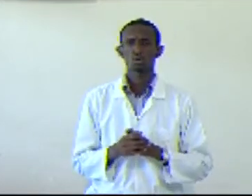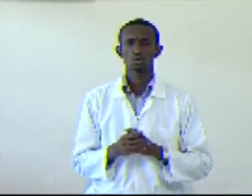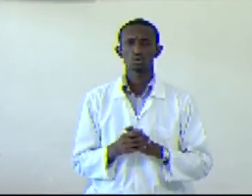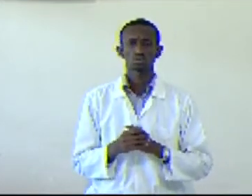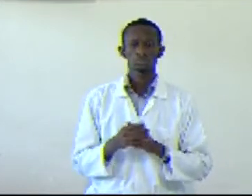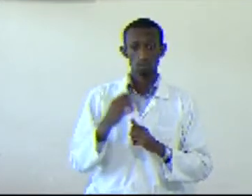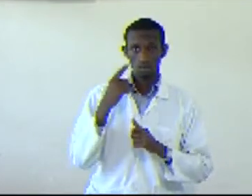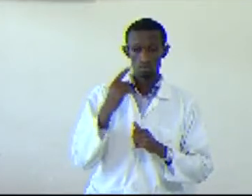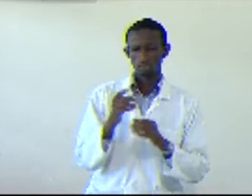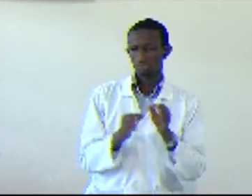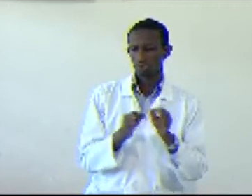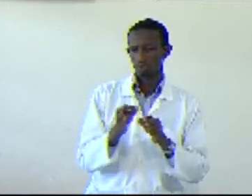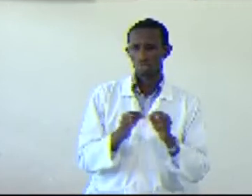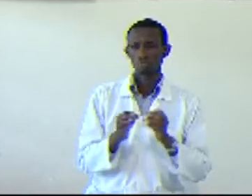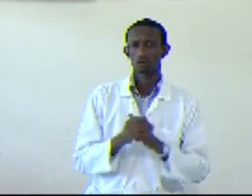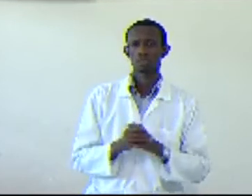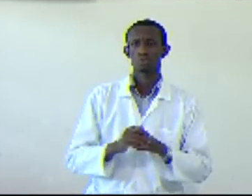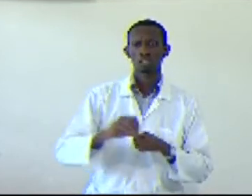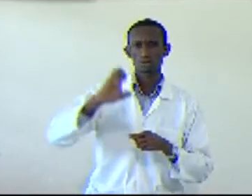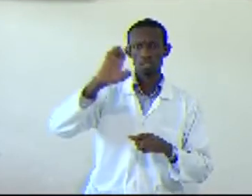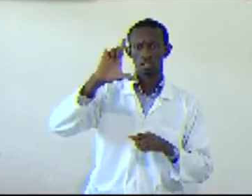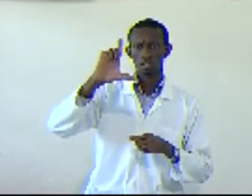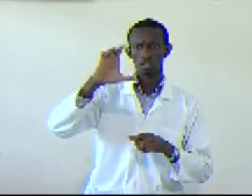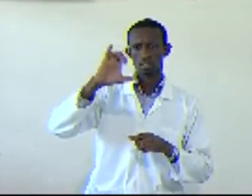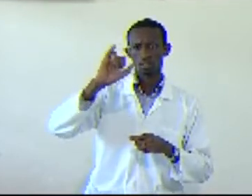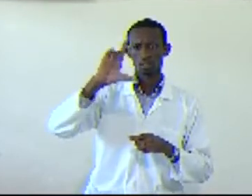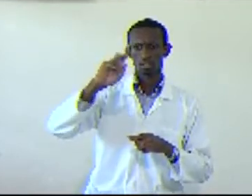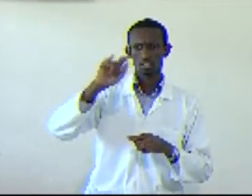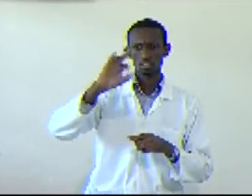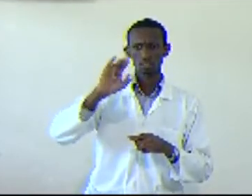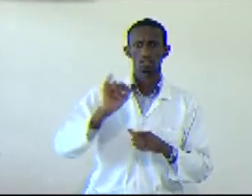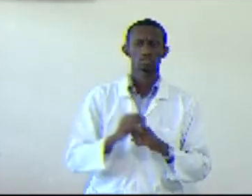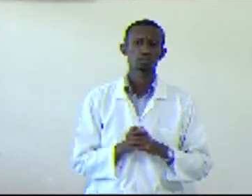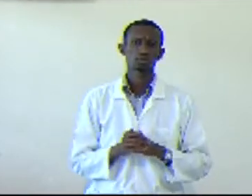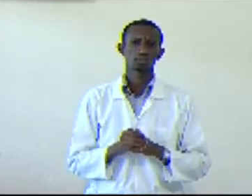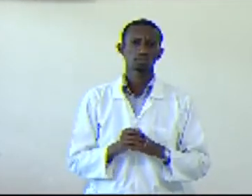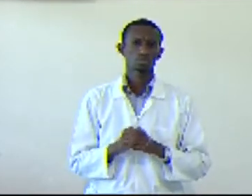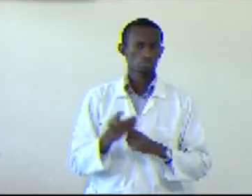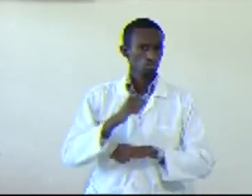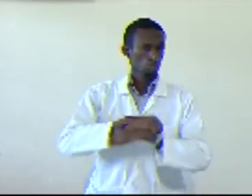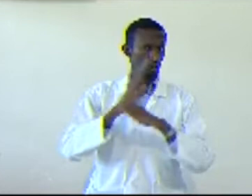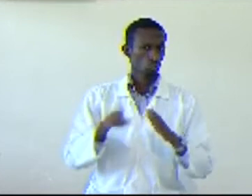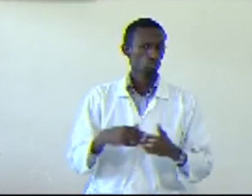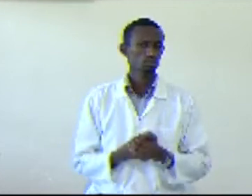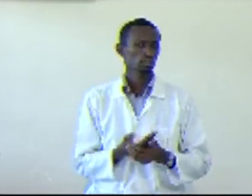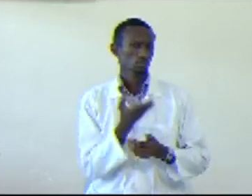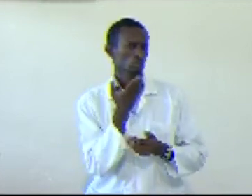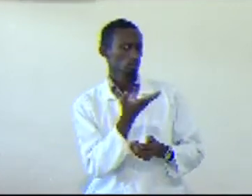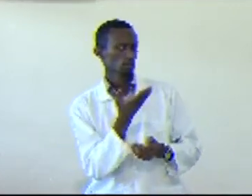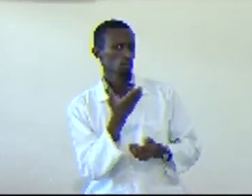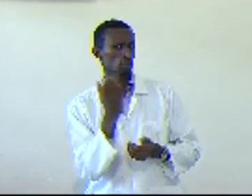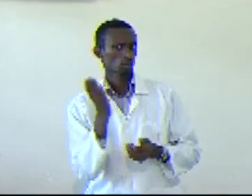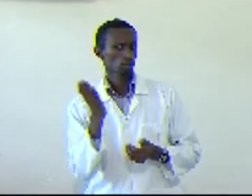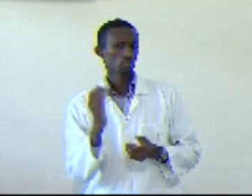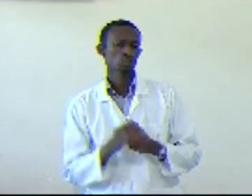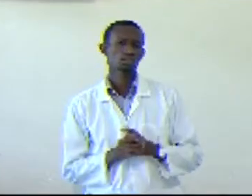then to determine the current by potentiometer, okay? Now, students, this is lesson number 5, which is,